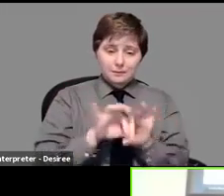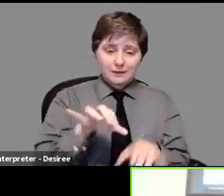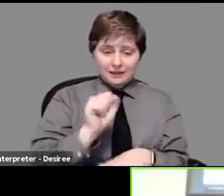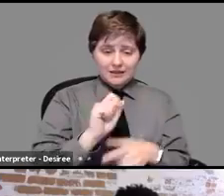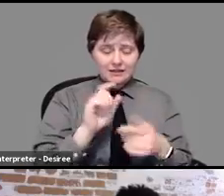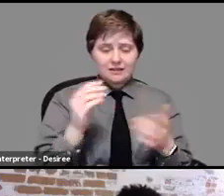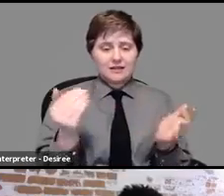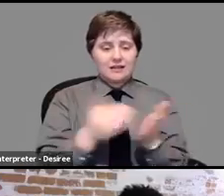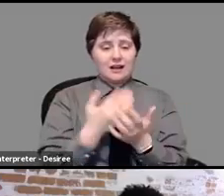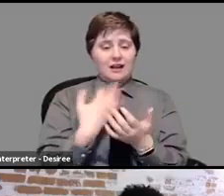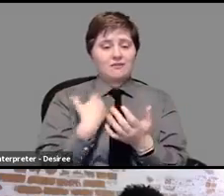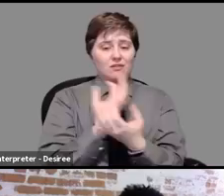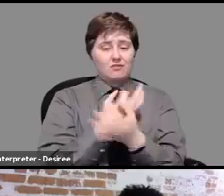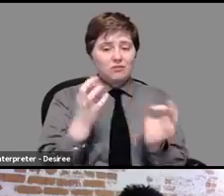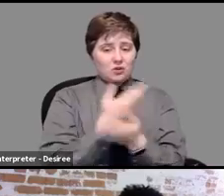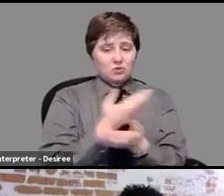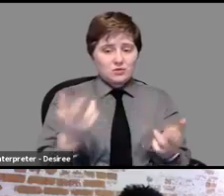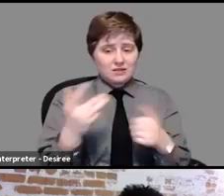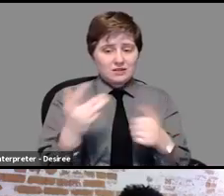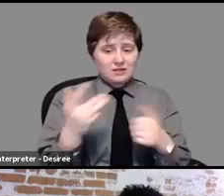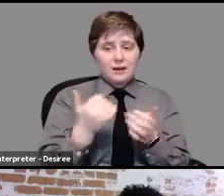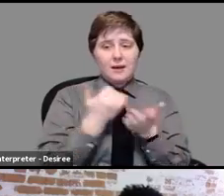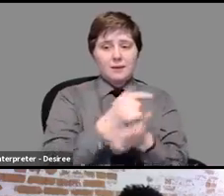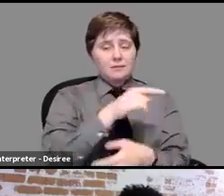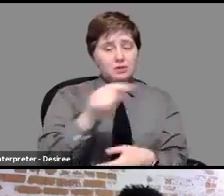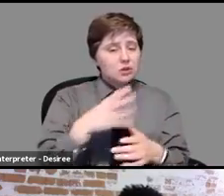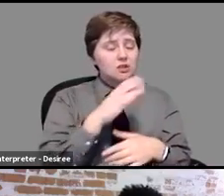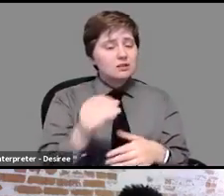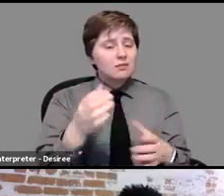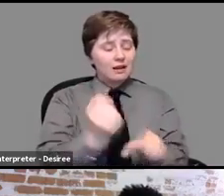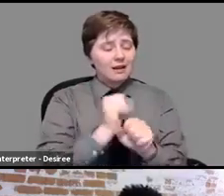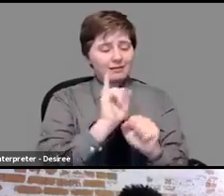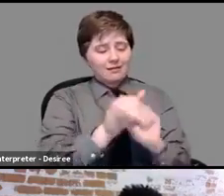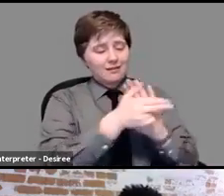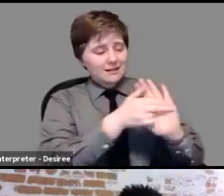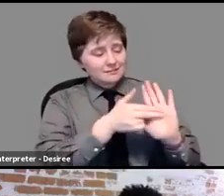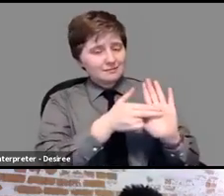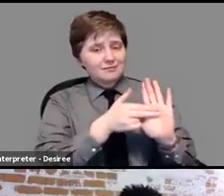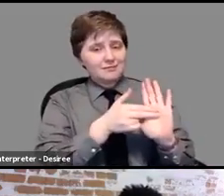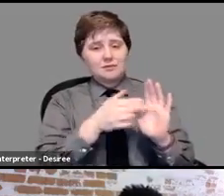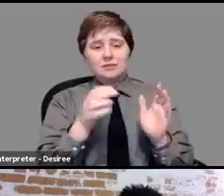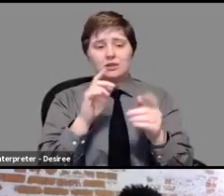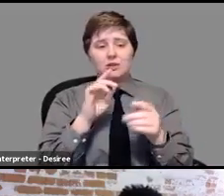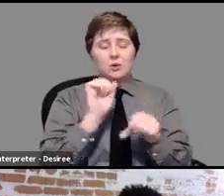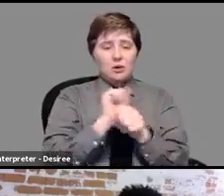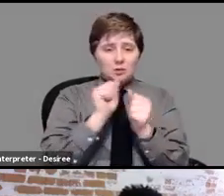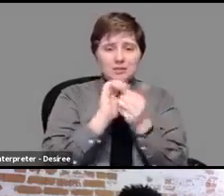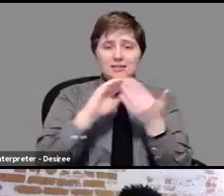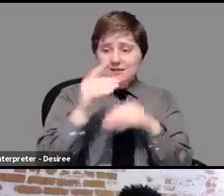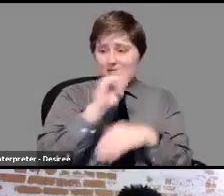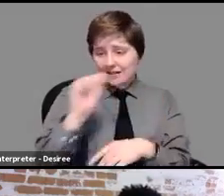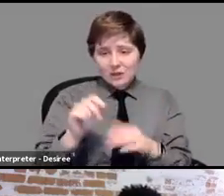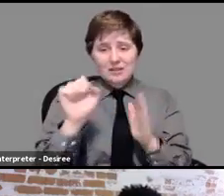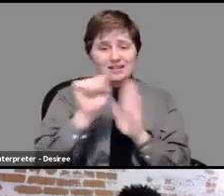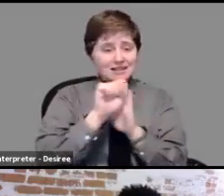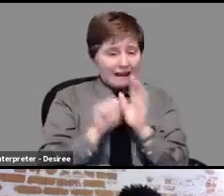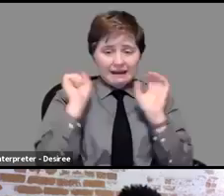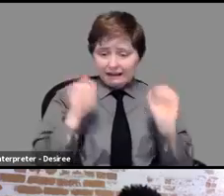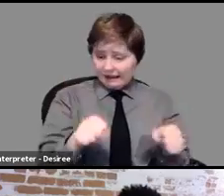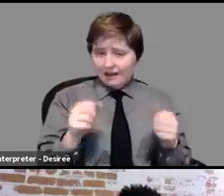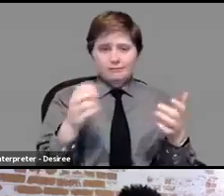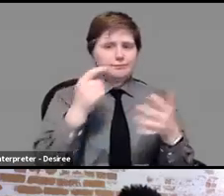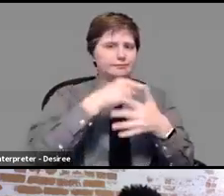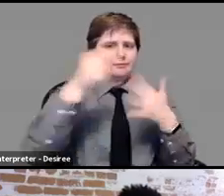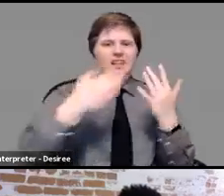again, there are free resources to help those companies get that designation. You can work with the city of Toledo, you can work with the state. I mean,